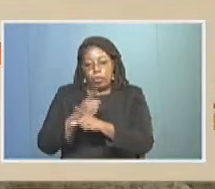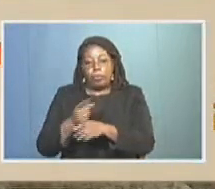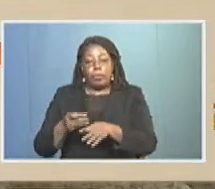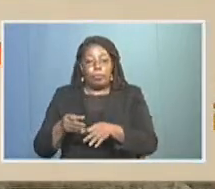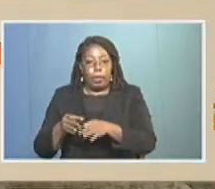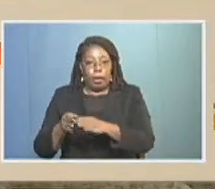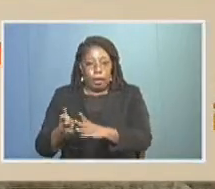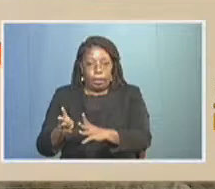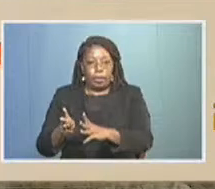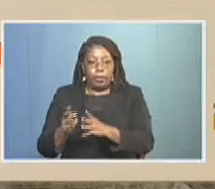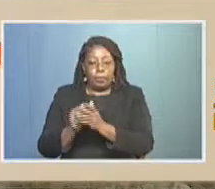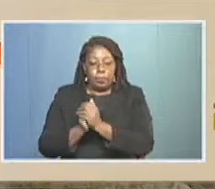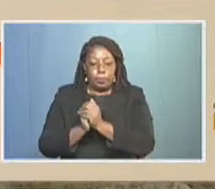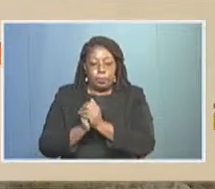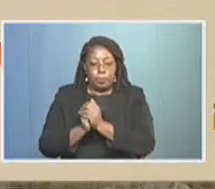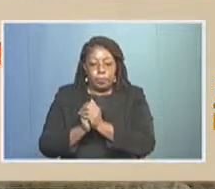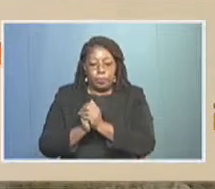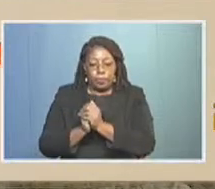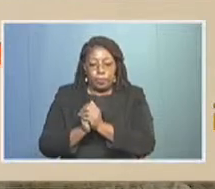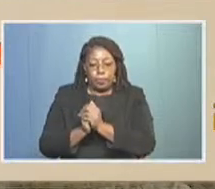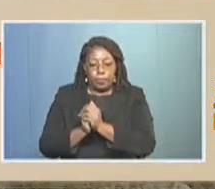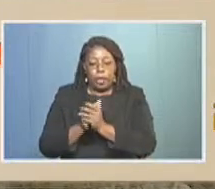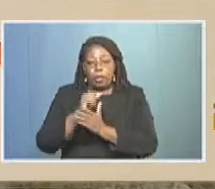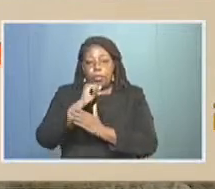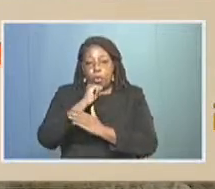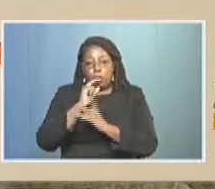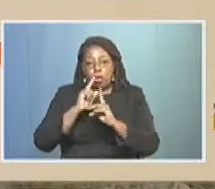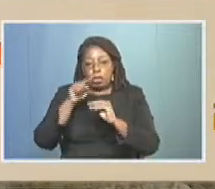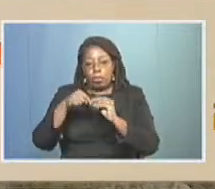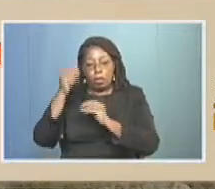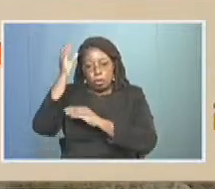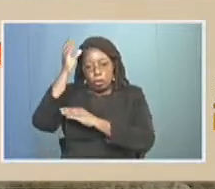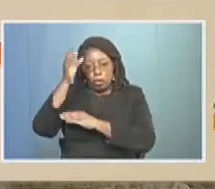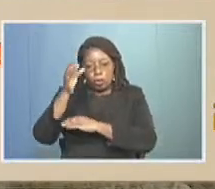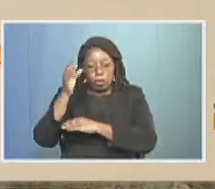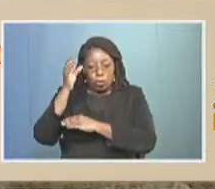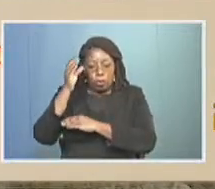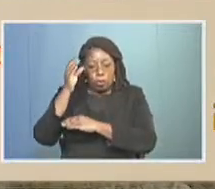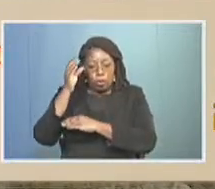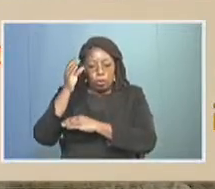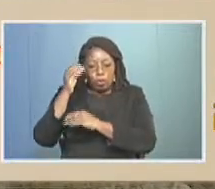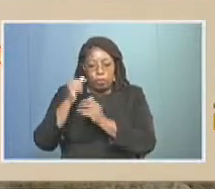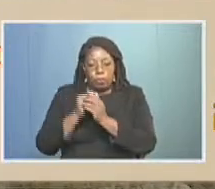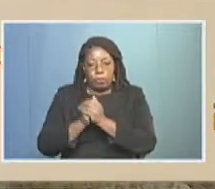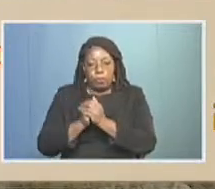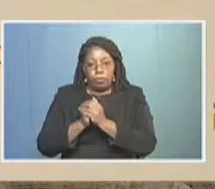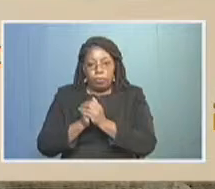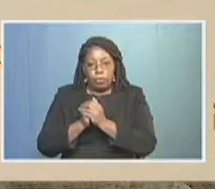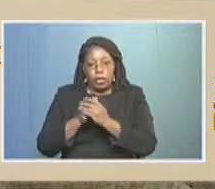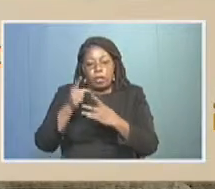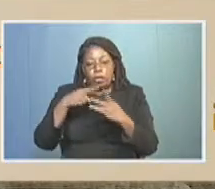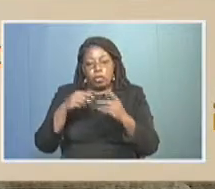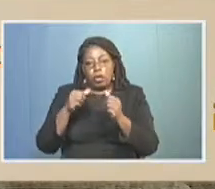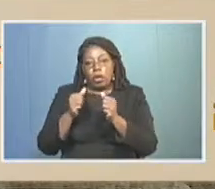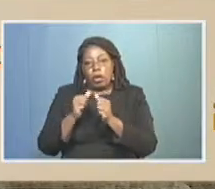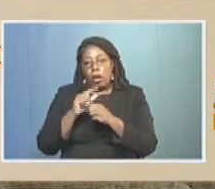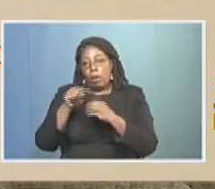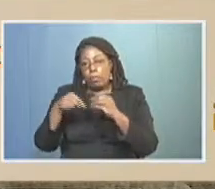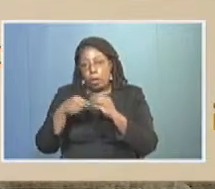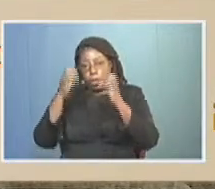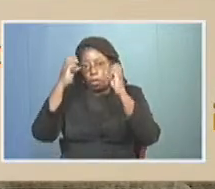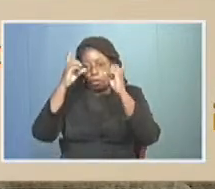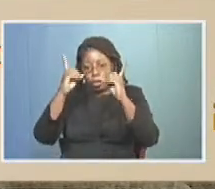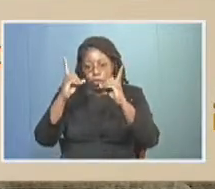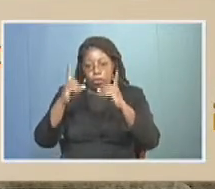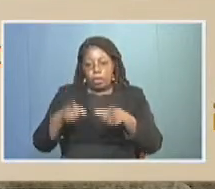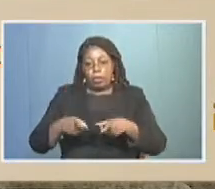reopen for hybrid learning in January, Bishop Boyd expressed his concern about the challenges associated with virtual education throughout the pandemic, but offers